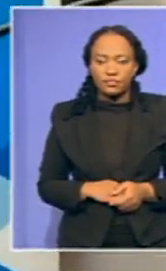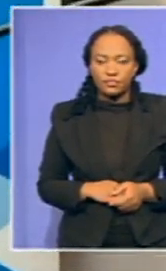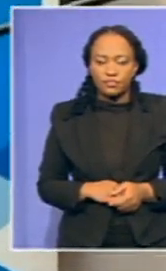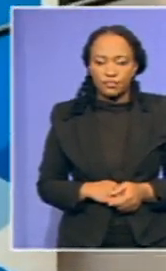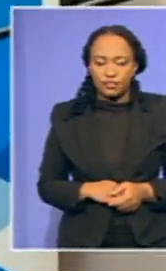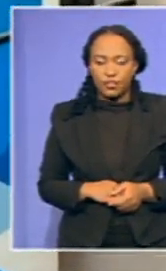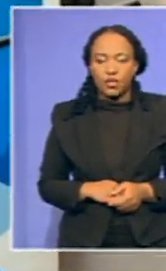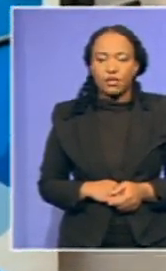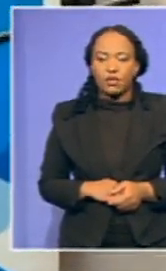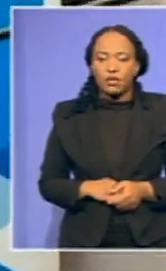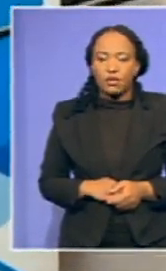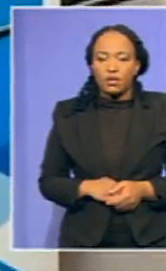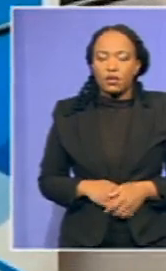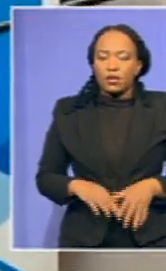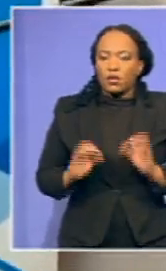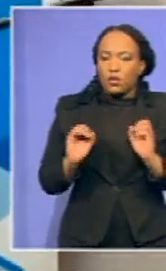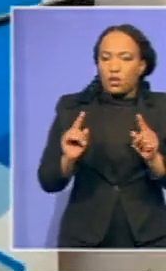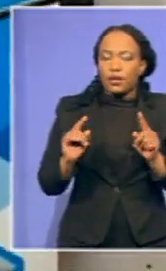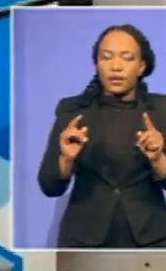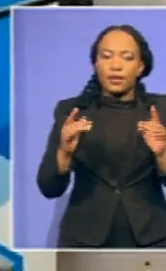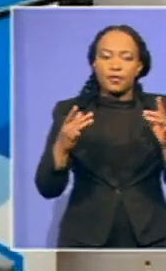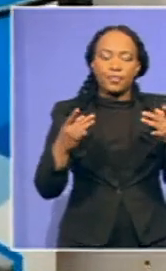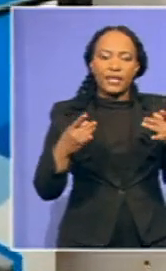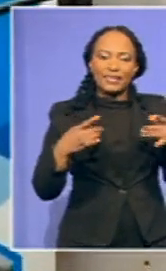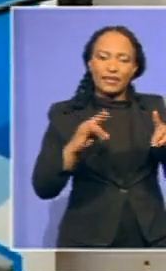Okay, thank you, Chairperson of the Board.